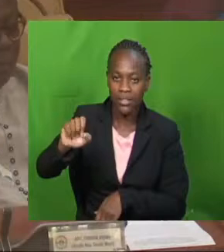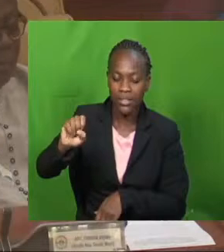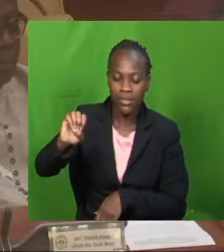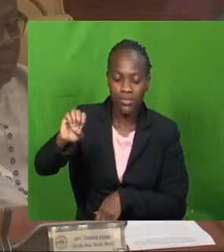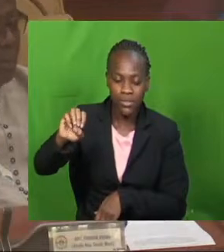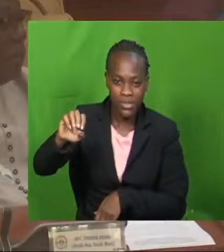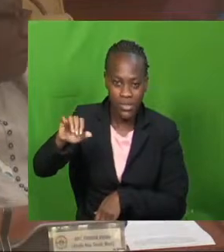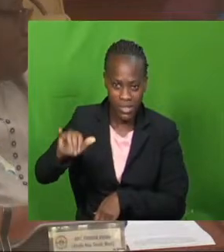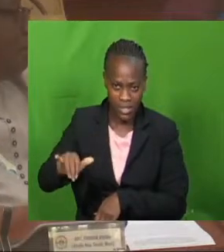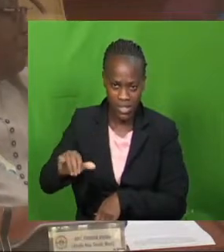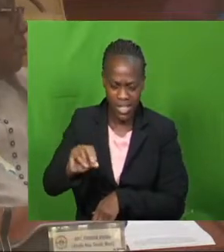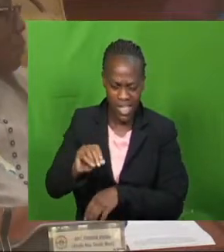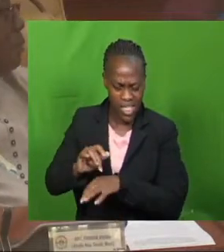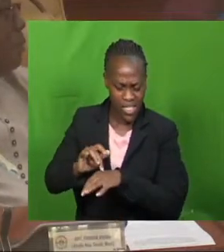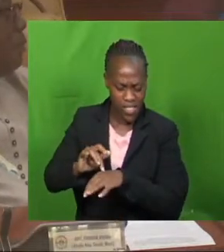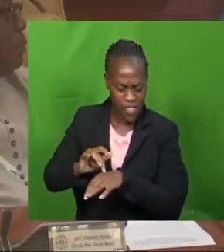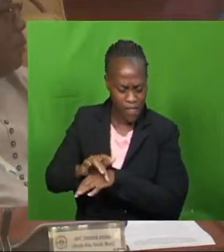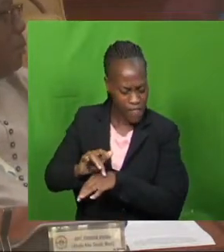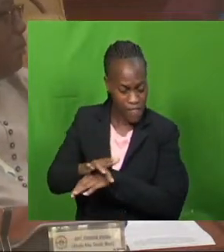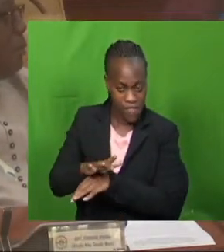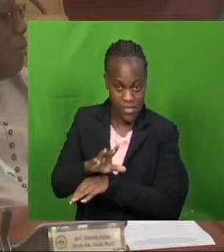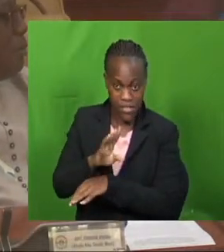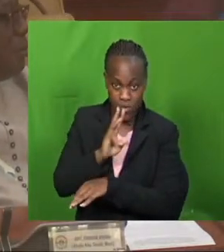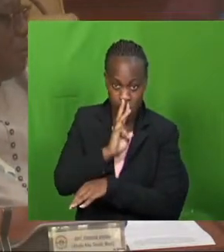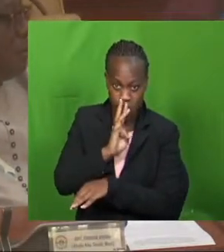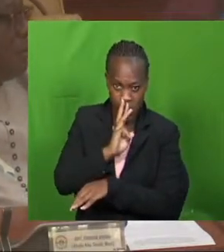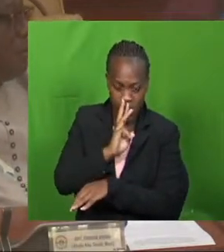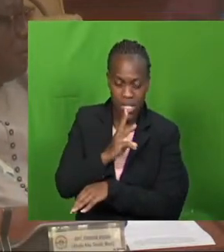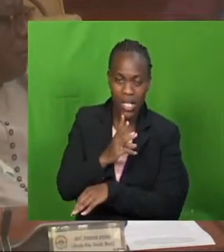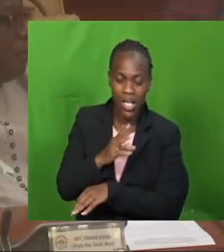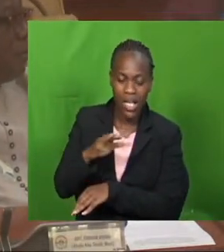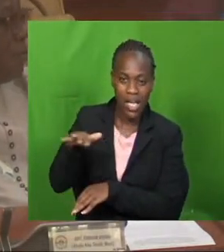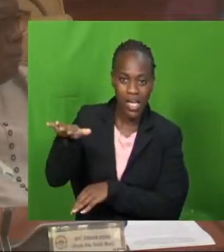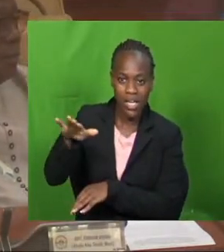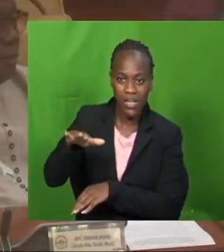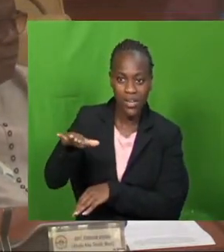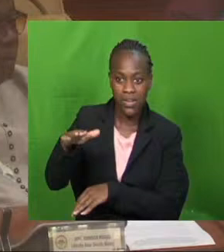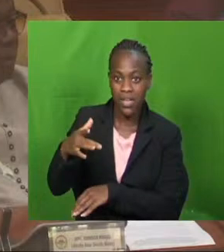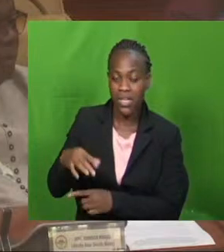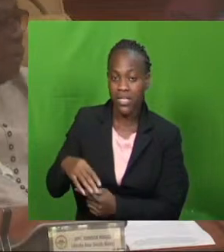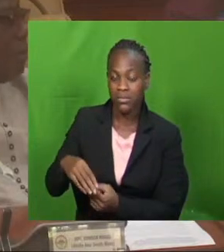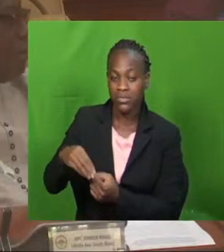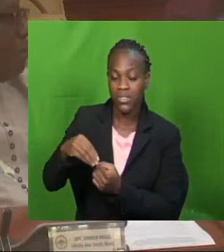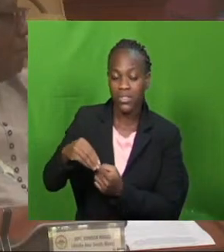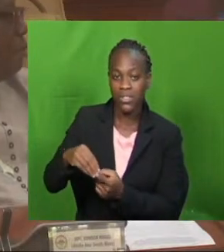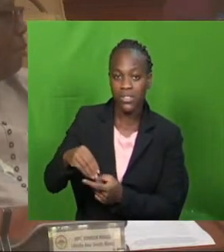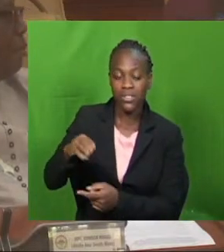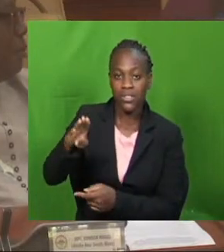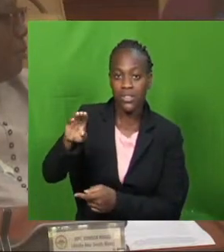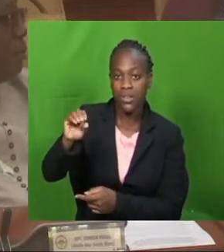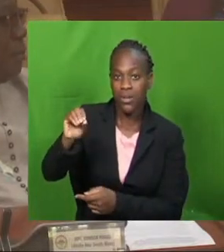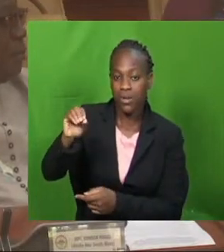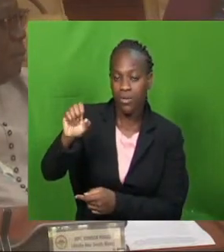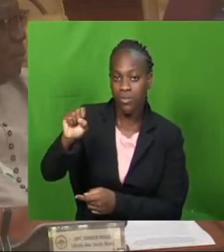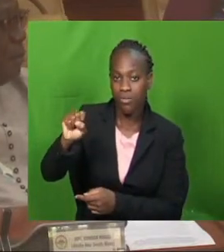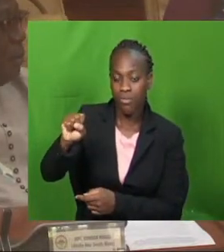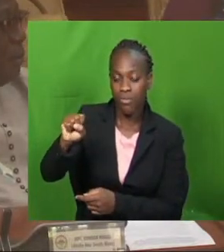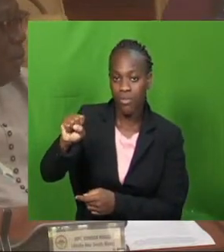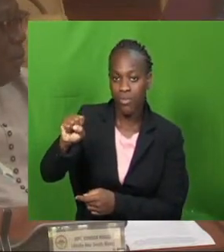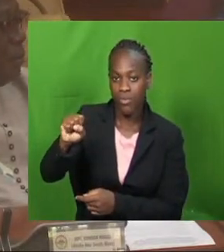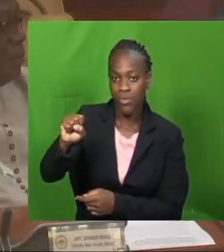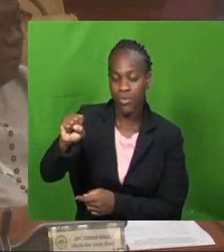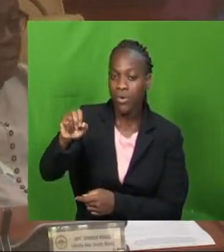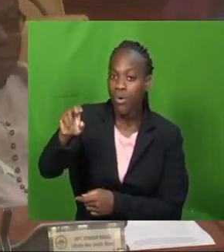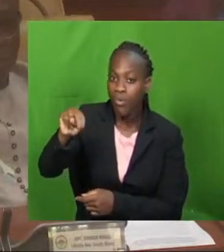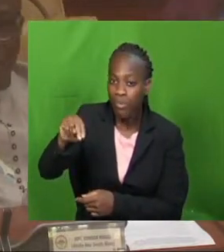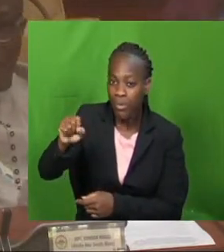water quality in the area, particularly on the Bonsa river. So we are sure